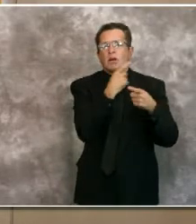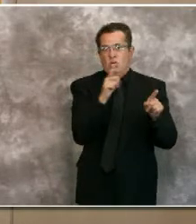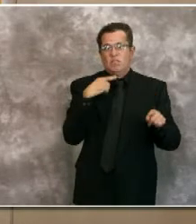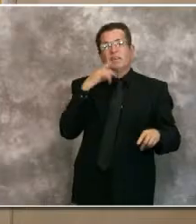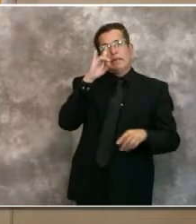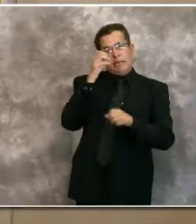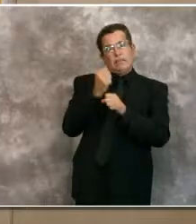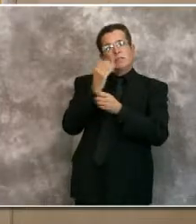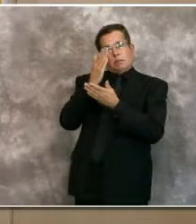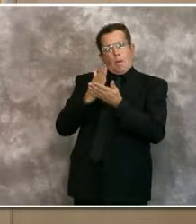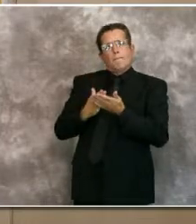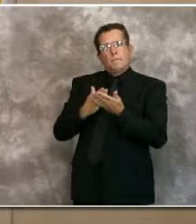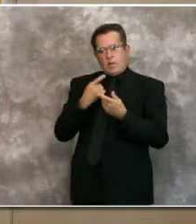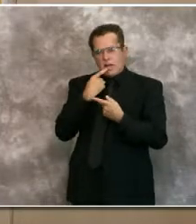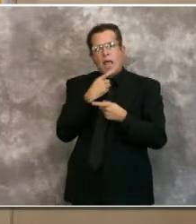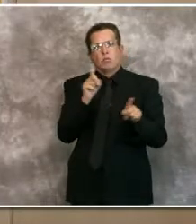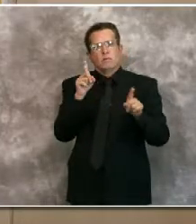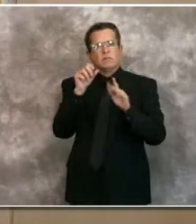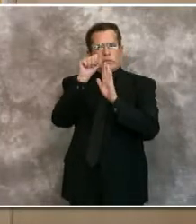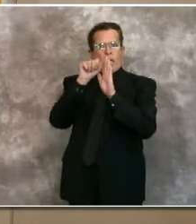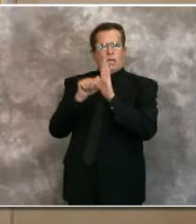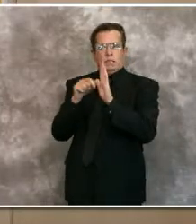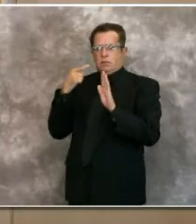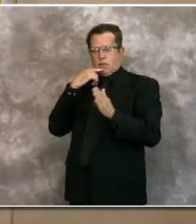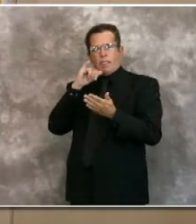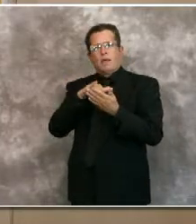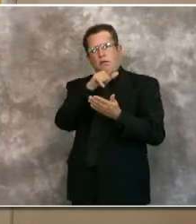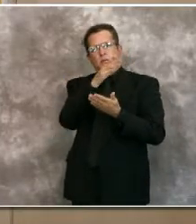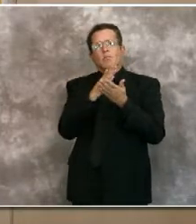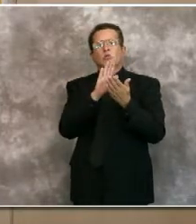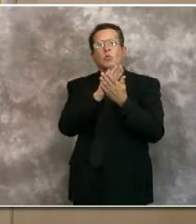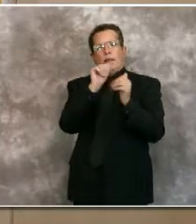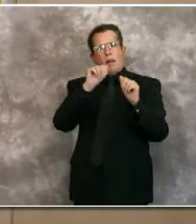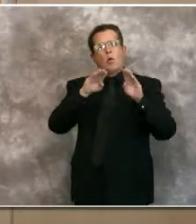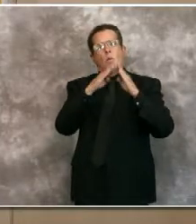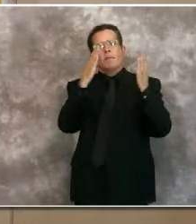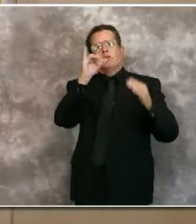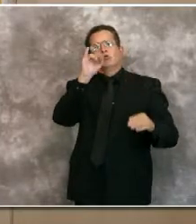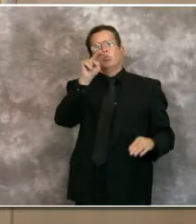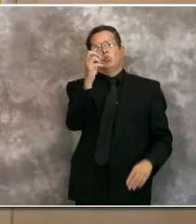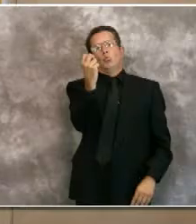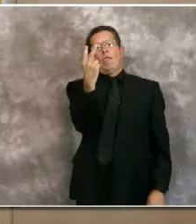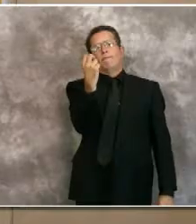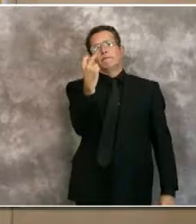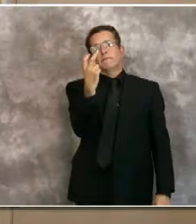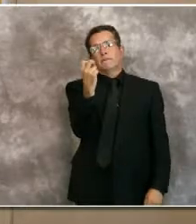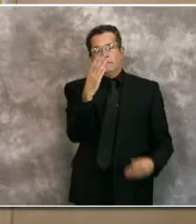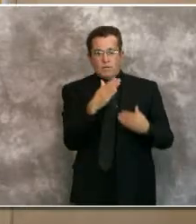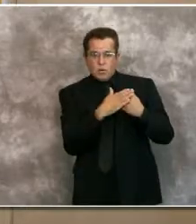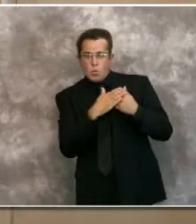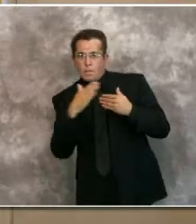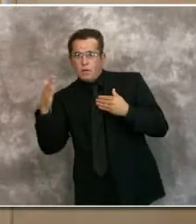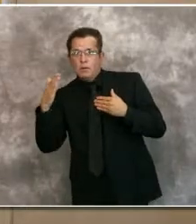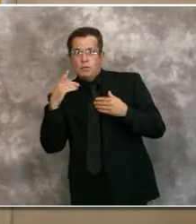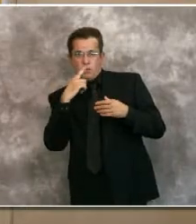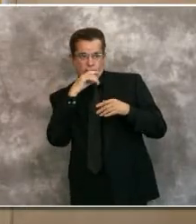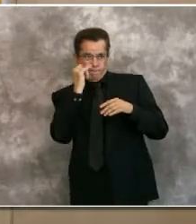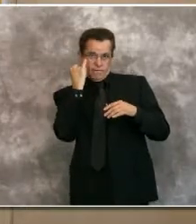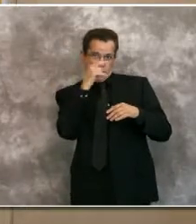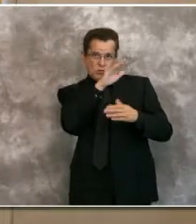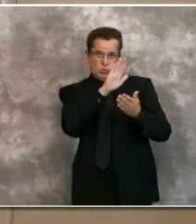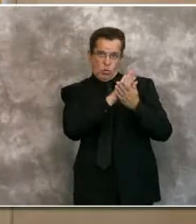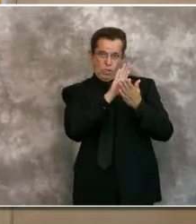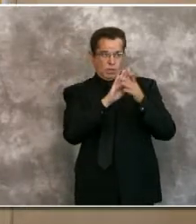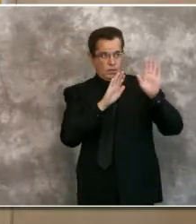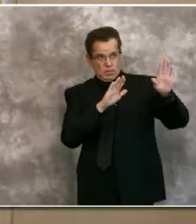state, which stated that schools could reopen as early as June 12th. Whether a school actually